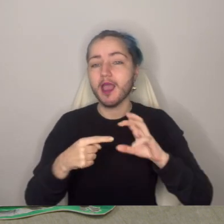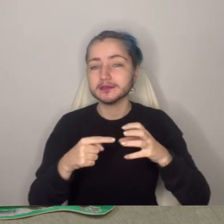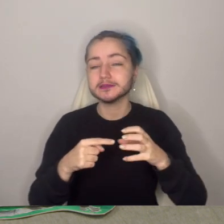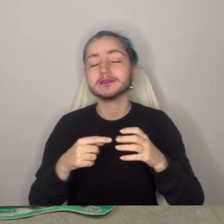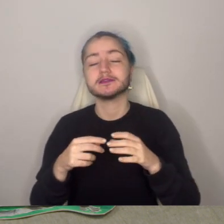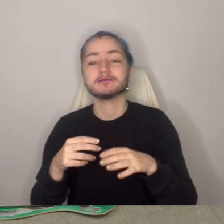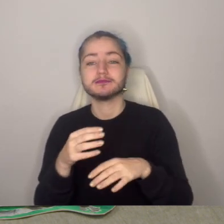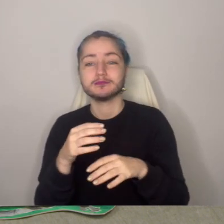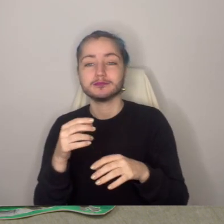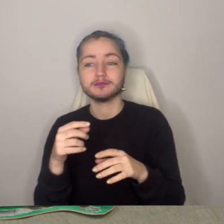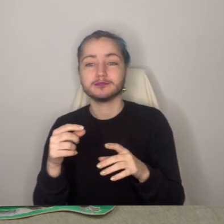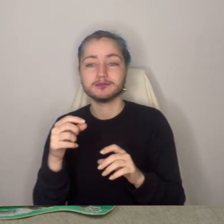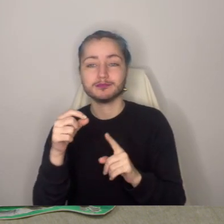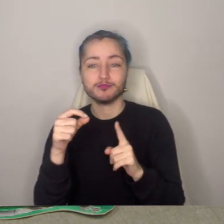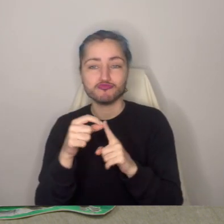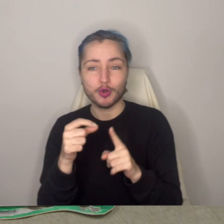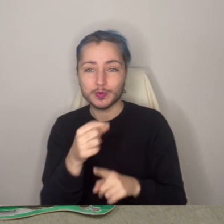blue stone. So